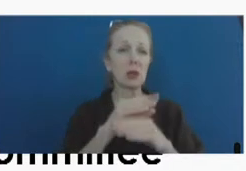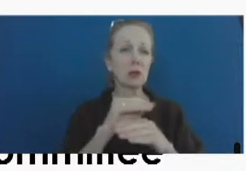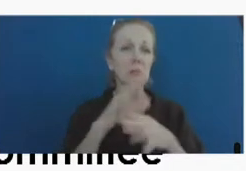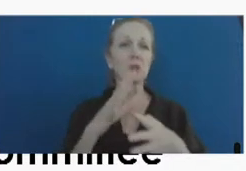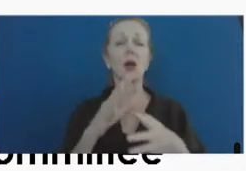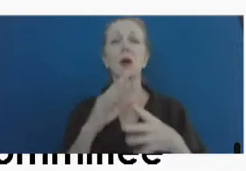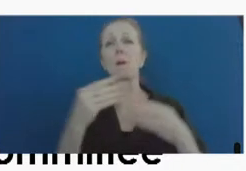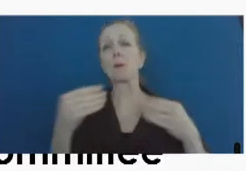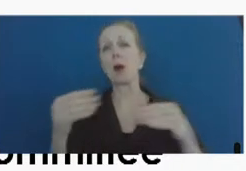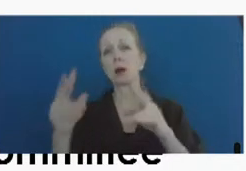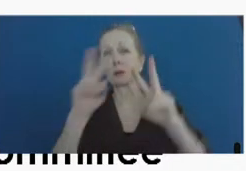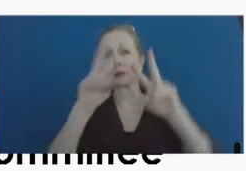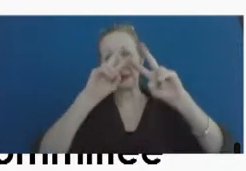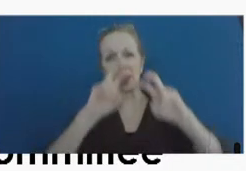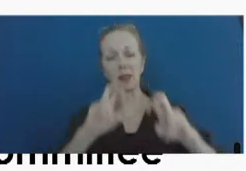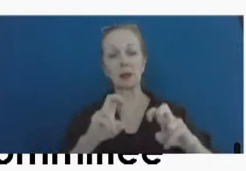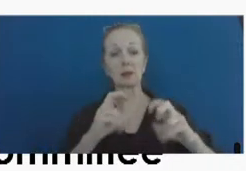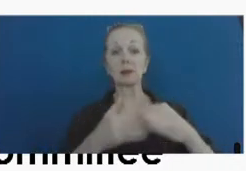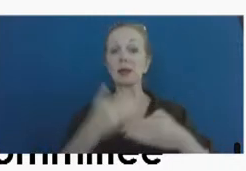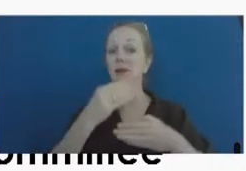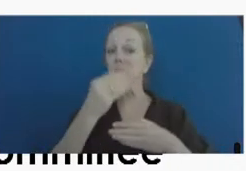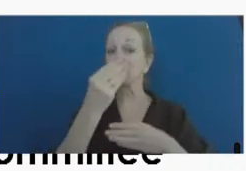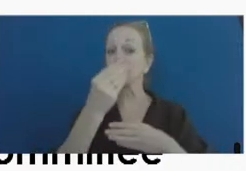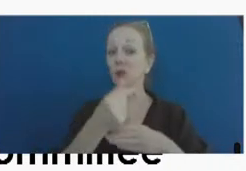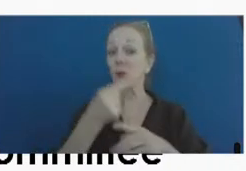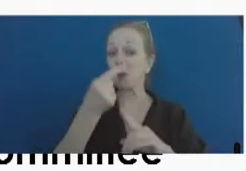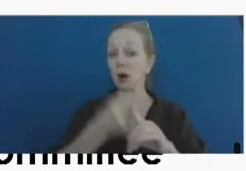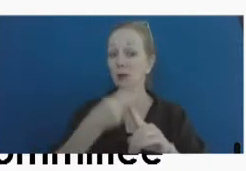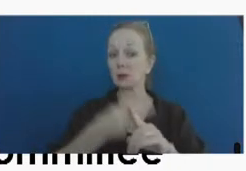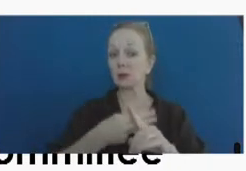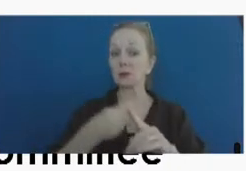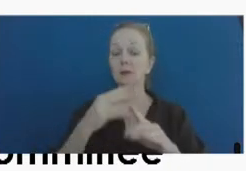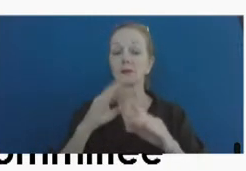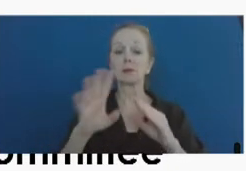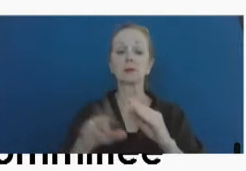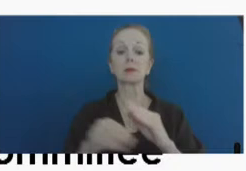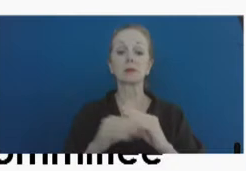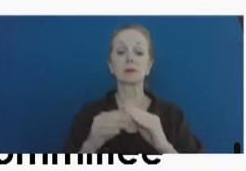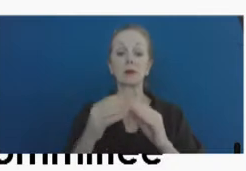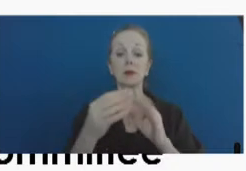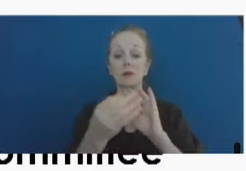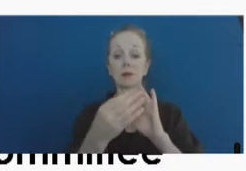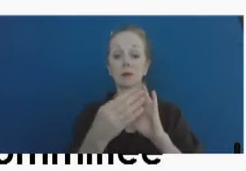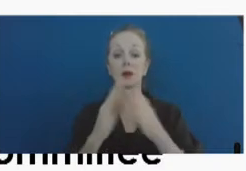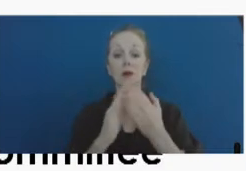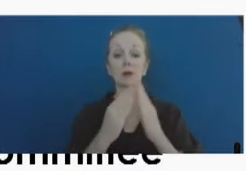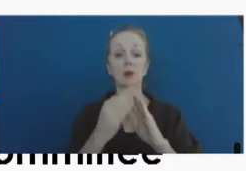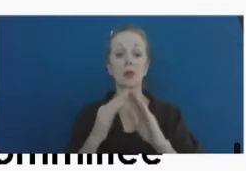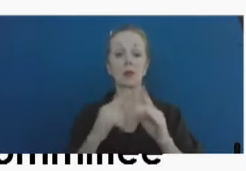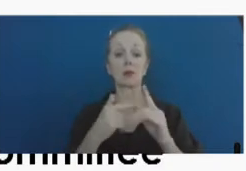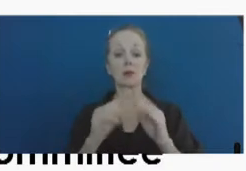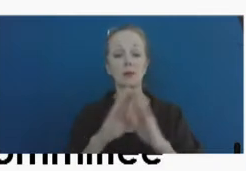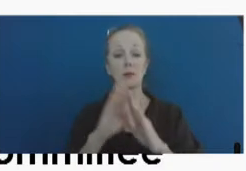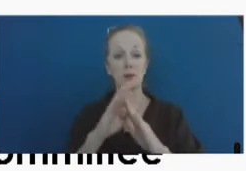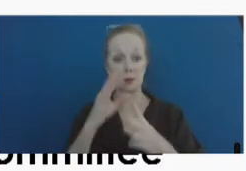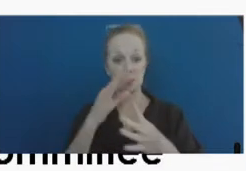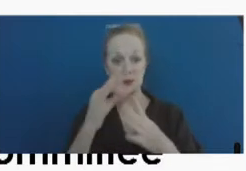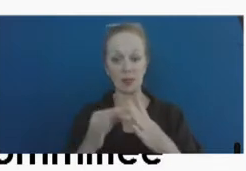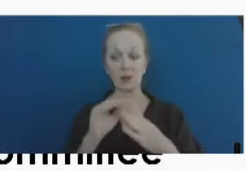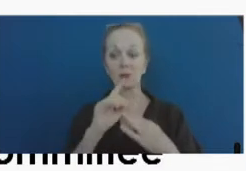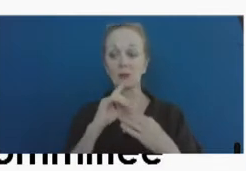really, the next few months, wanting to get some additional feedback from the community. For the compact development option, I think it's really important